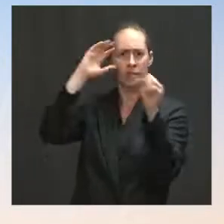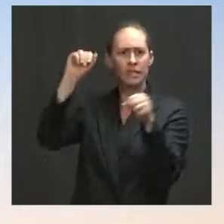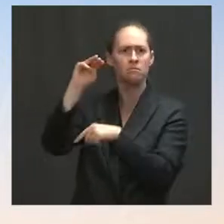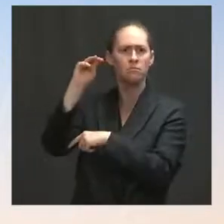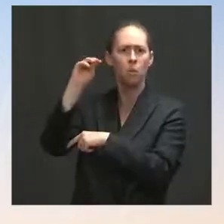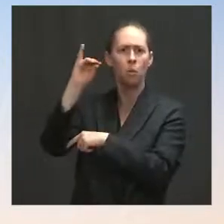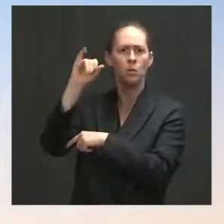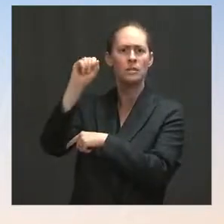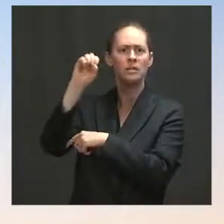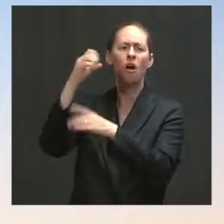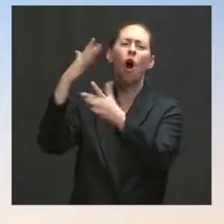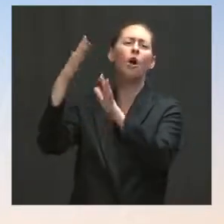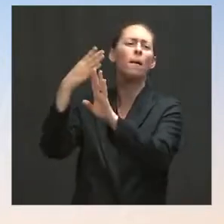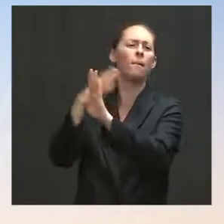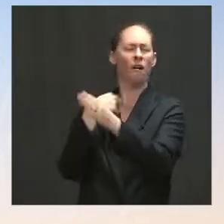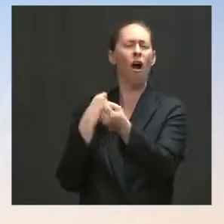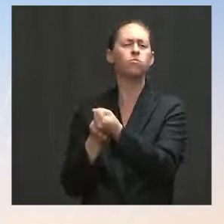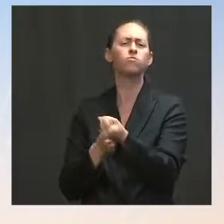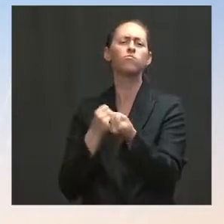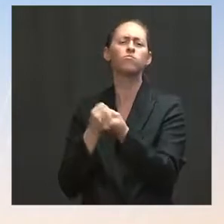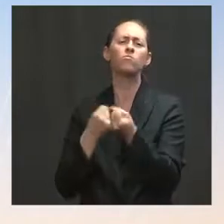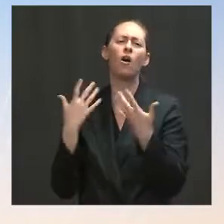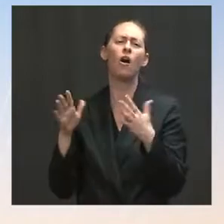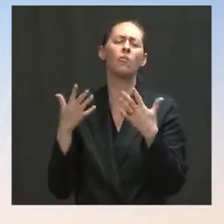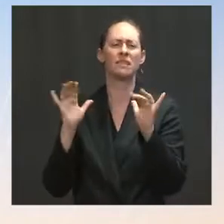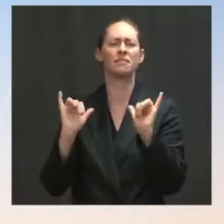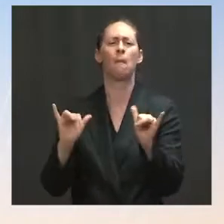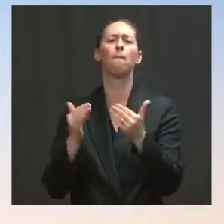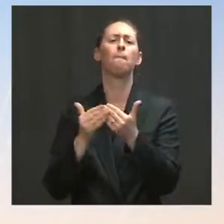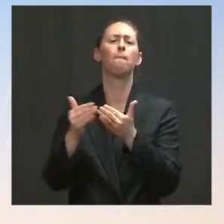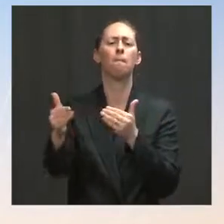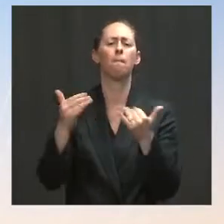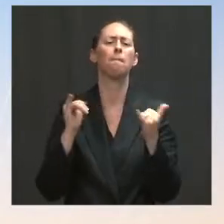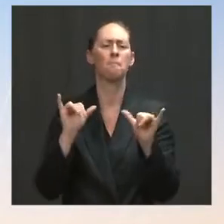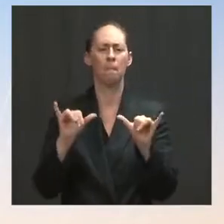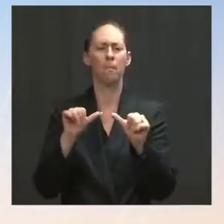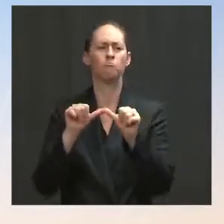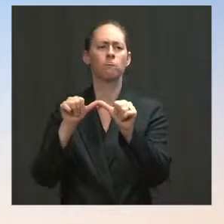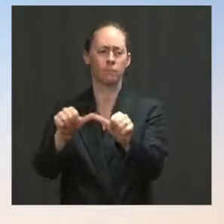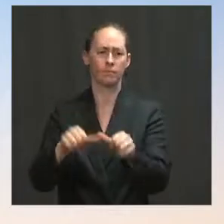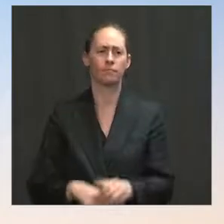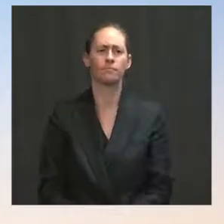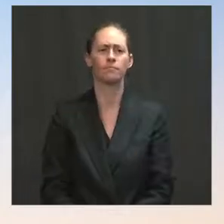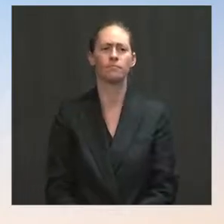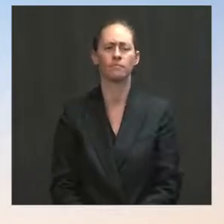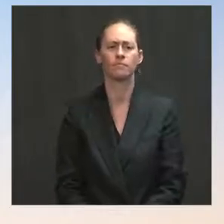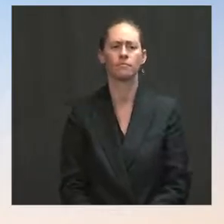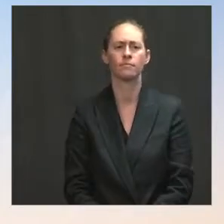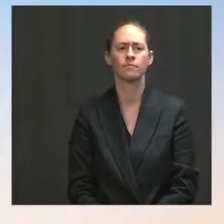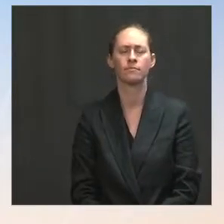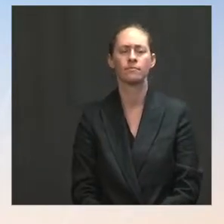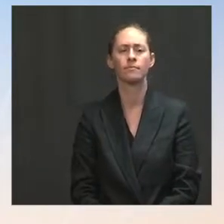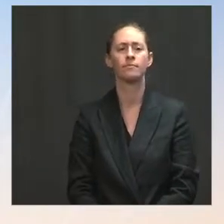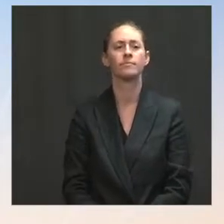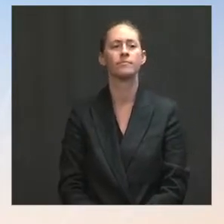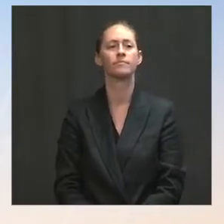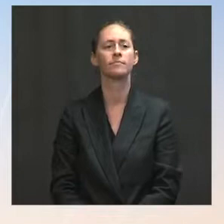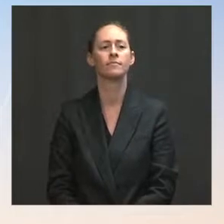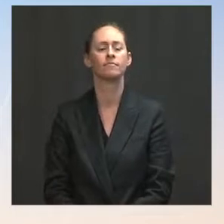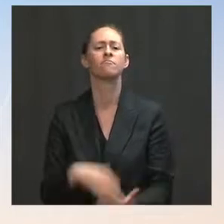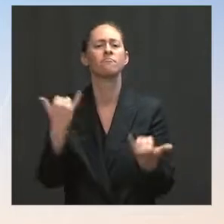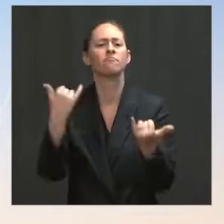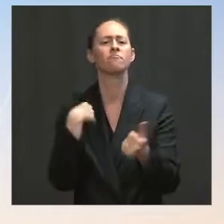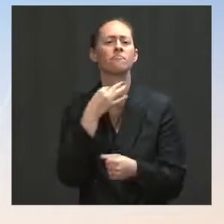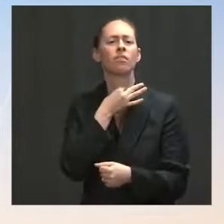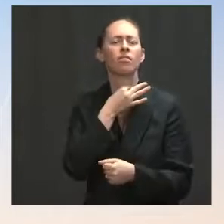provide assistance moving forward. But I don't have any new assistance to announce for you at this point in time. The other matter for me is on Cuba. We saw the president's statement